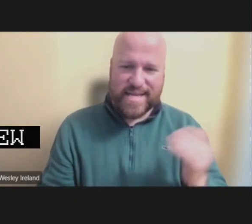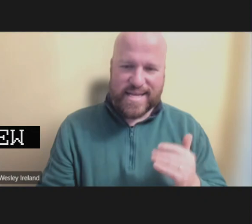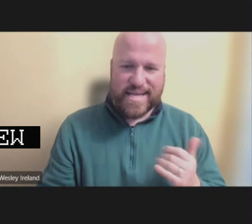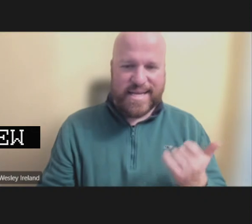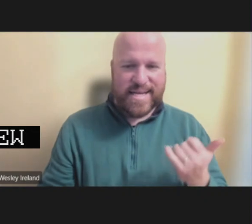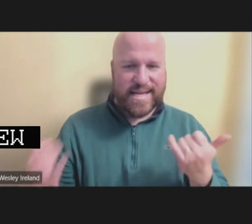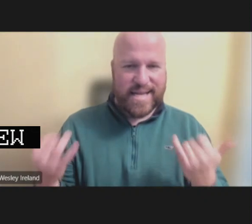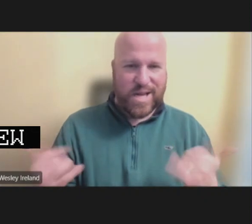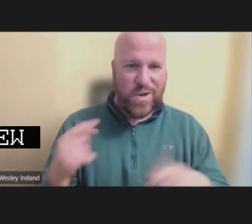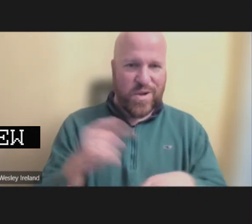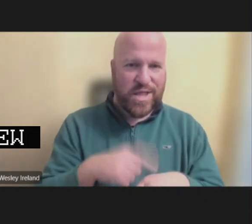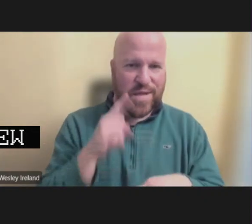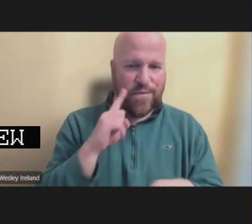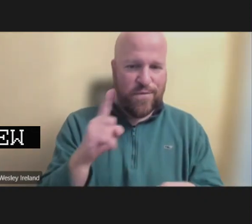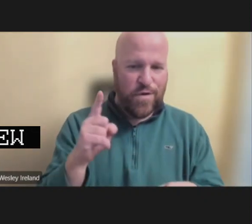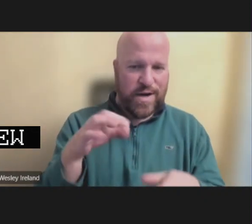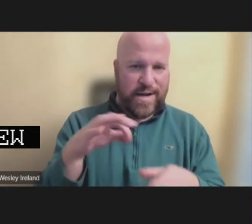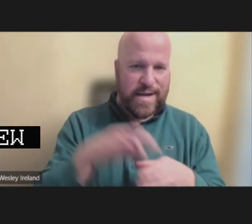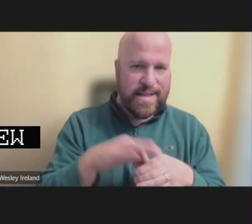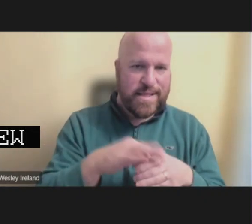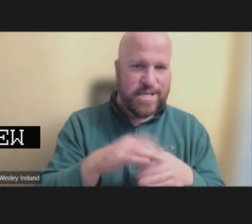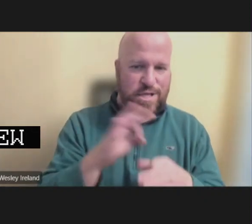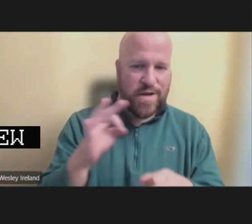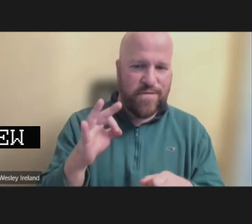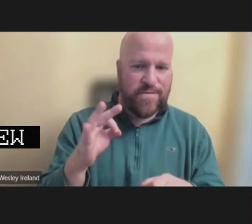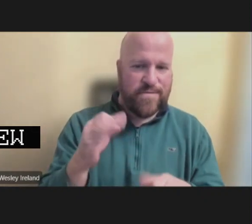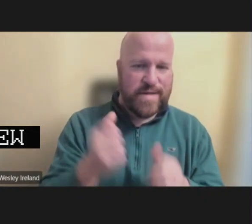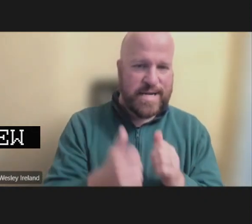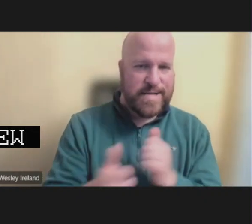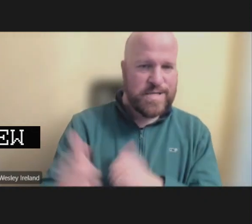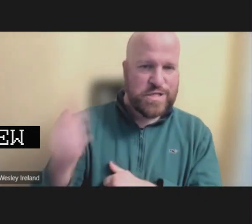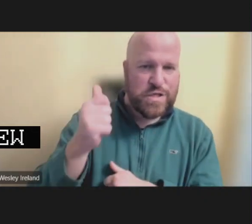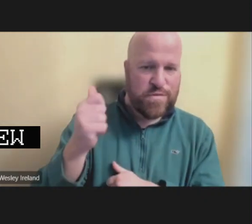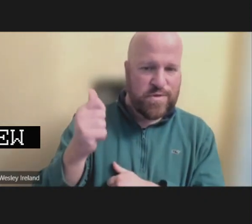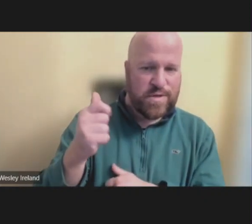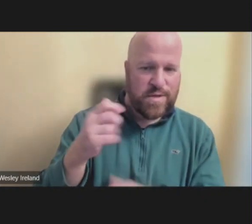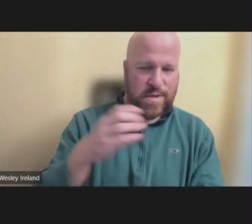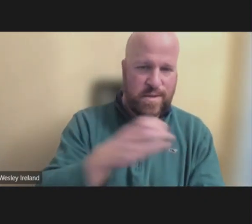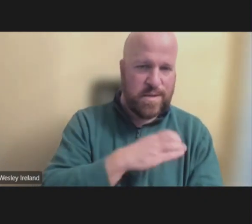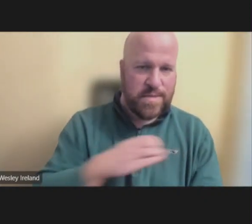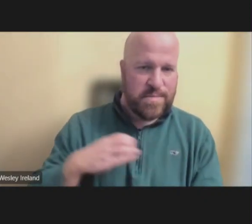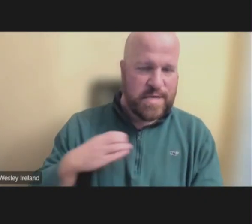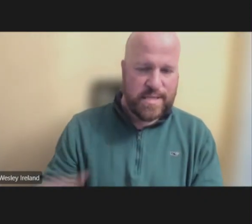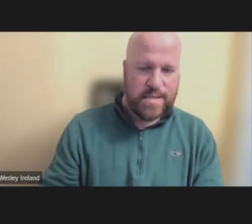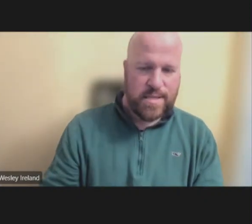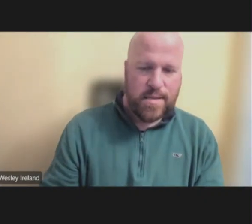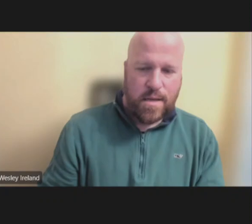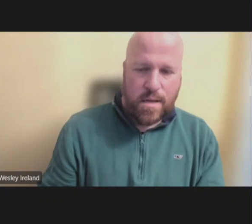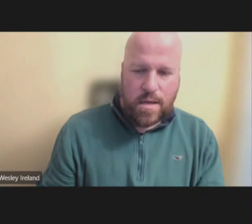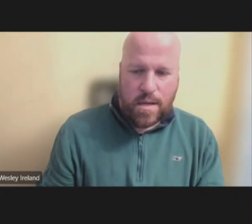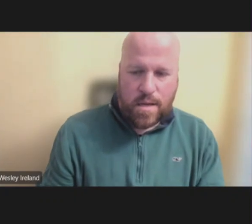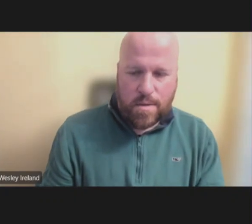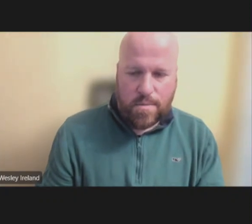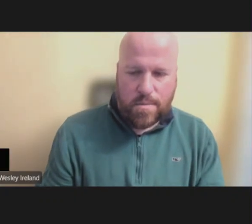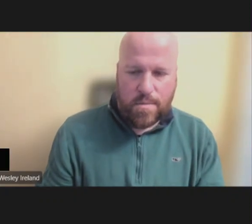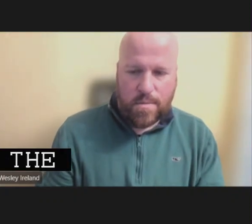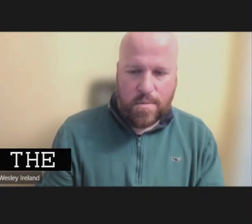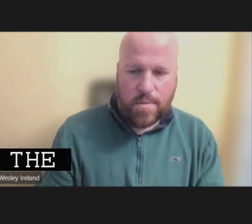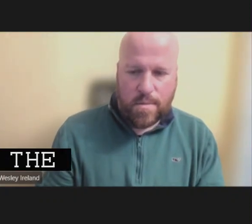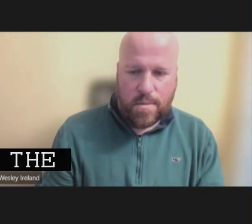Okay. So next item on our agenda is the elections. So the elections for the executive committee.